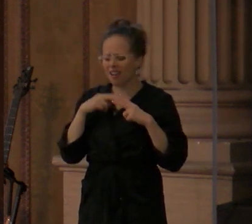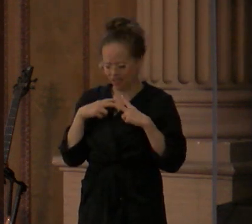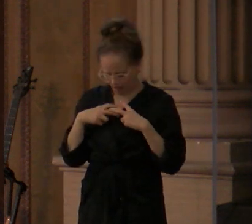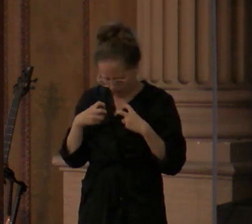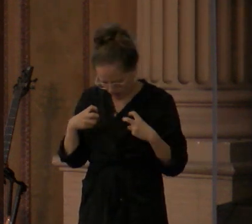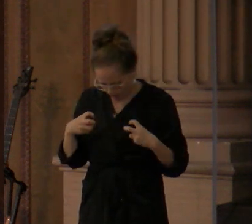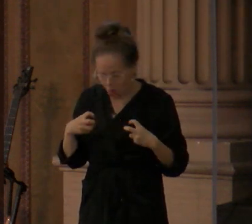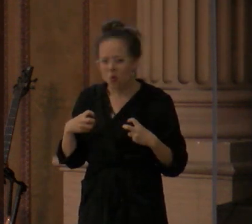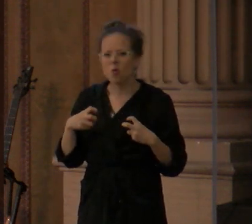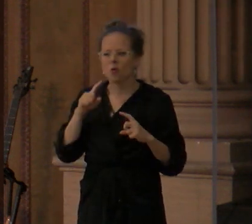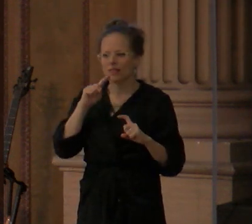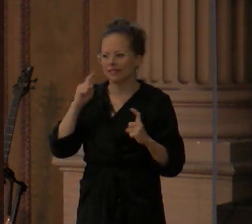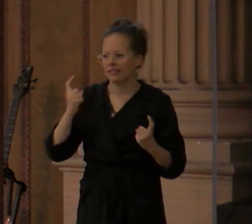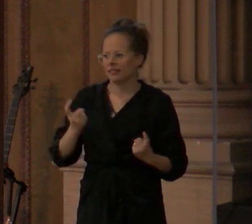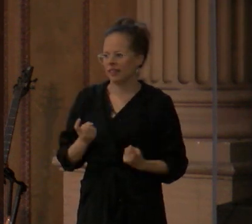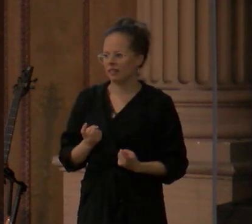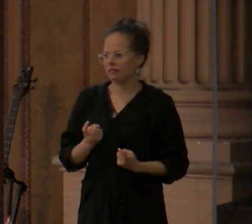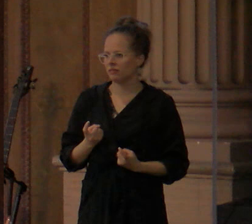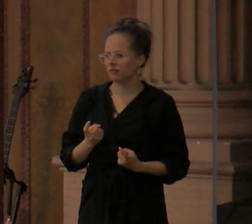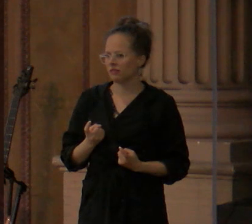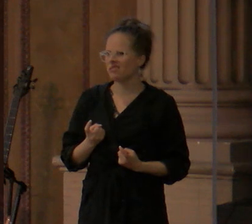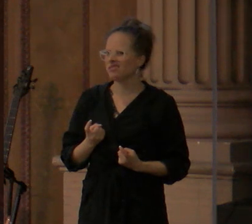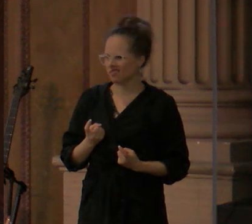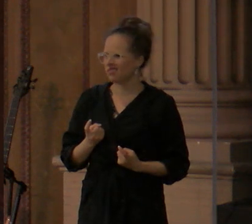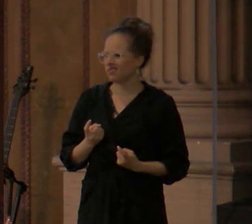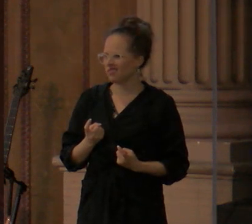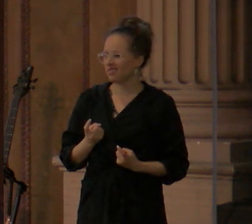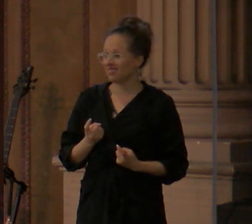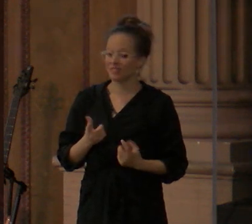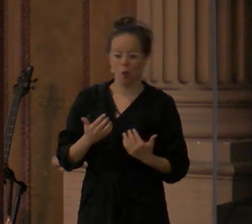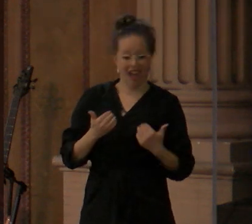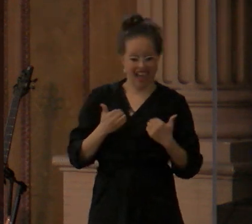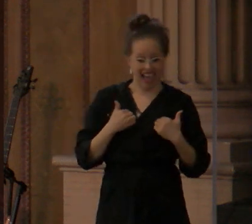It's like the emotion that comes with that poverty in spirit.